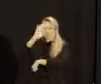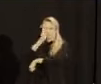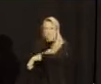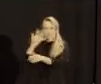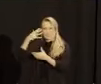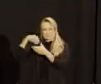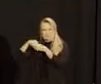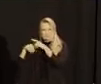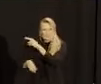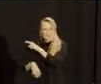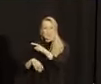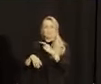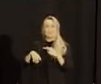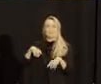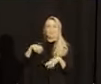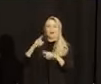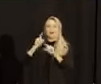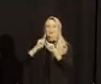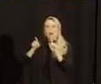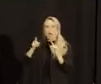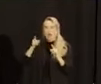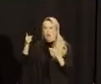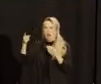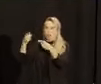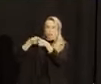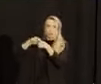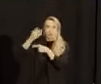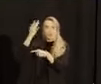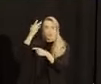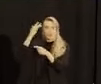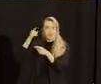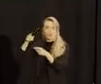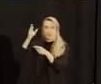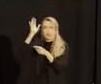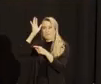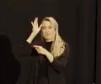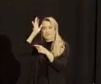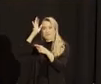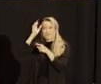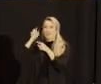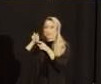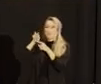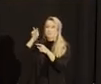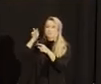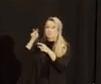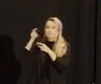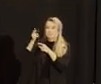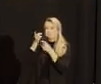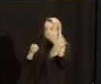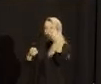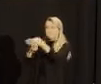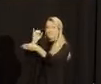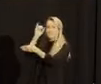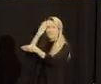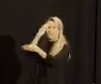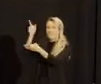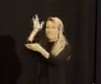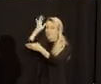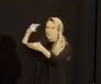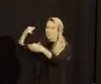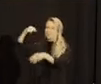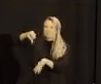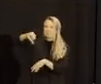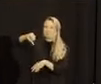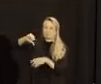down a promotion because they'll have too much in assets. And she's like, this can't be